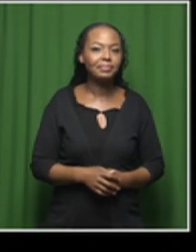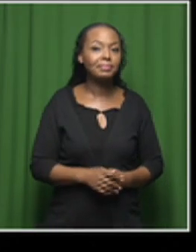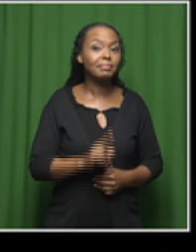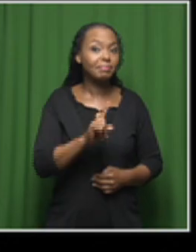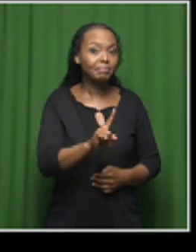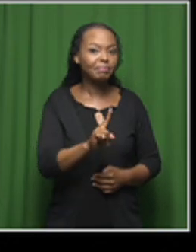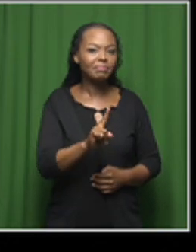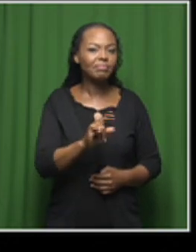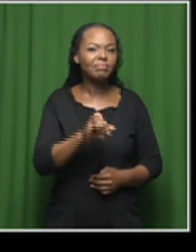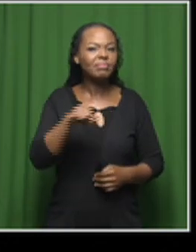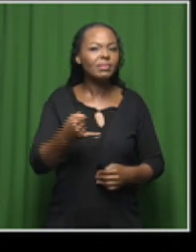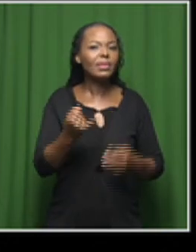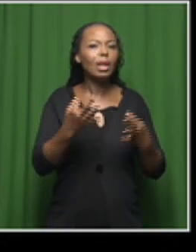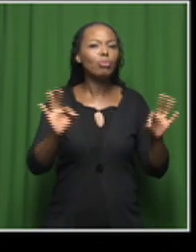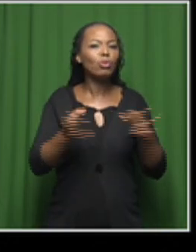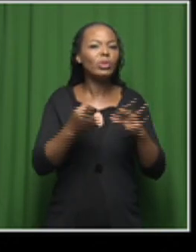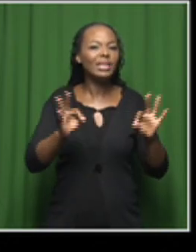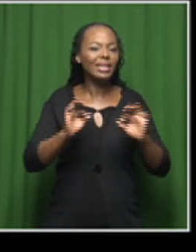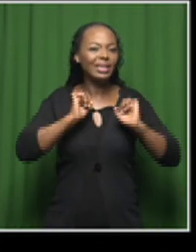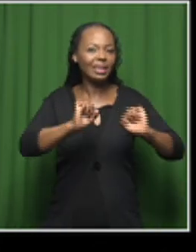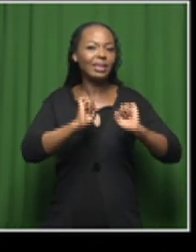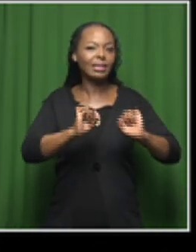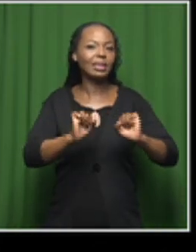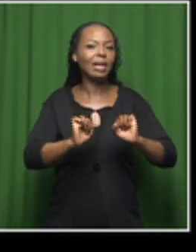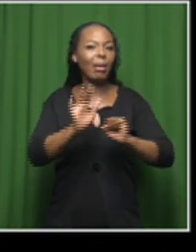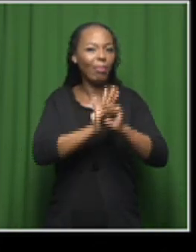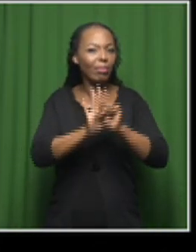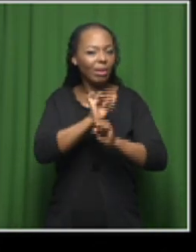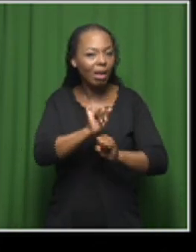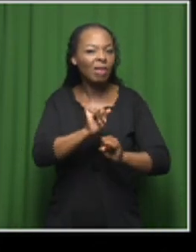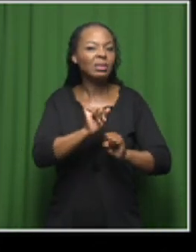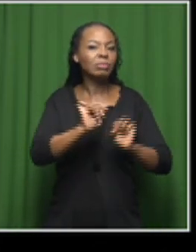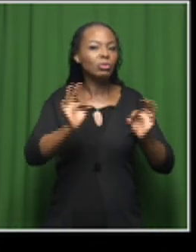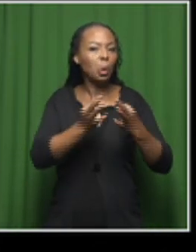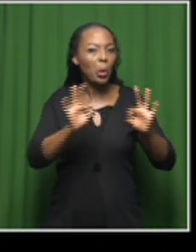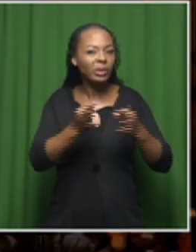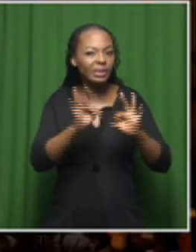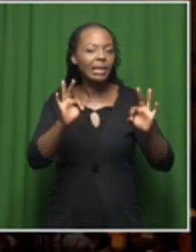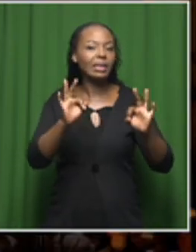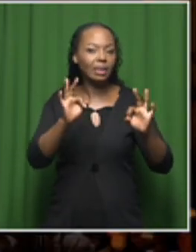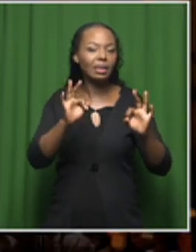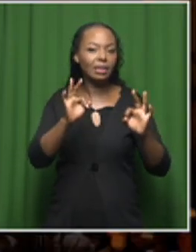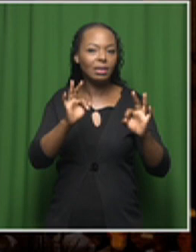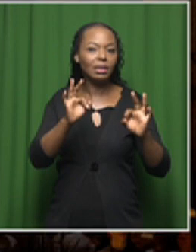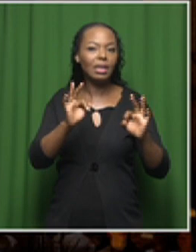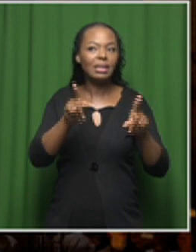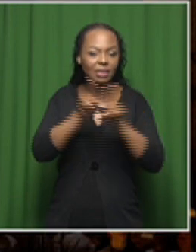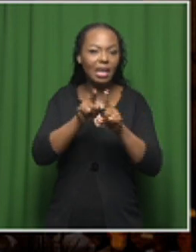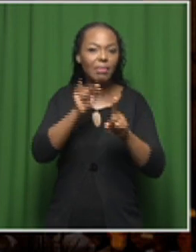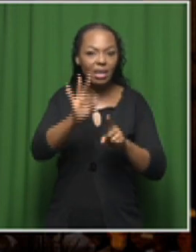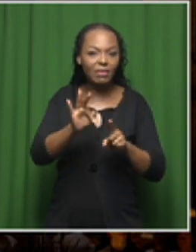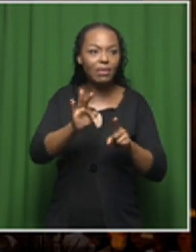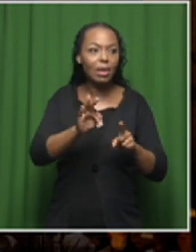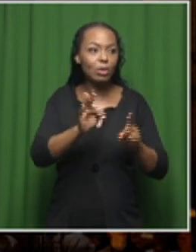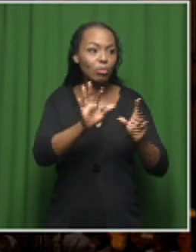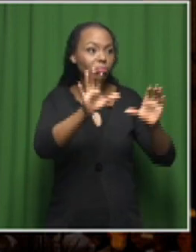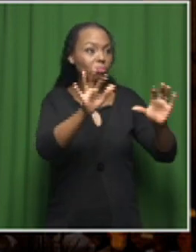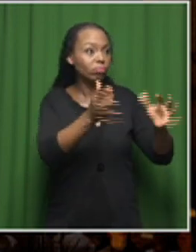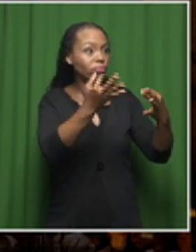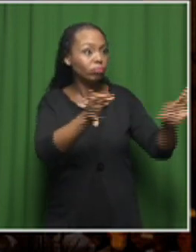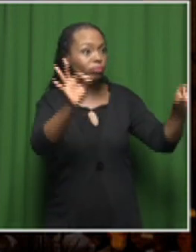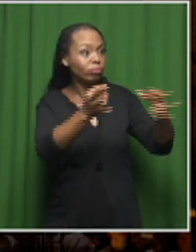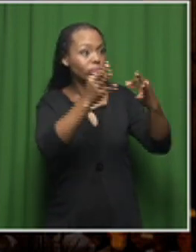just the music, it's the beat, you know, the whole rhythm of it. You can, you know, you want to sing along, you know, you want to march